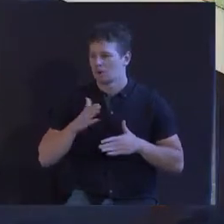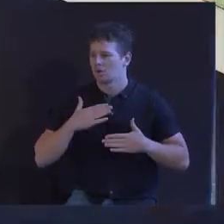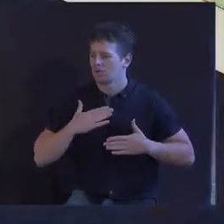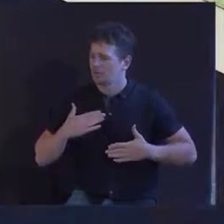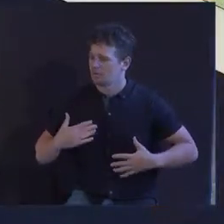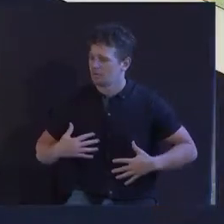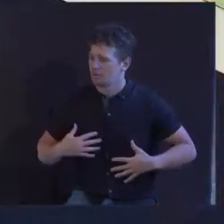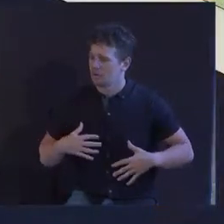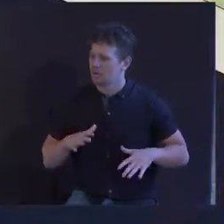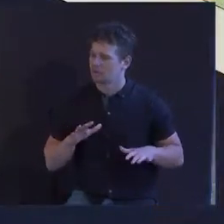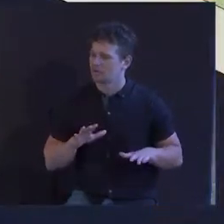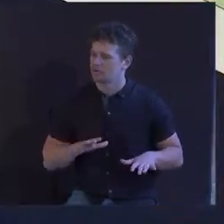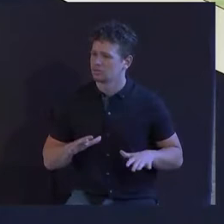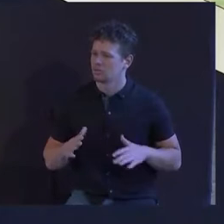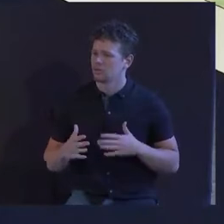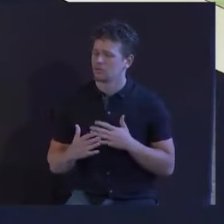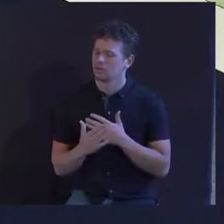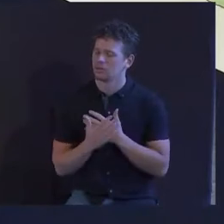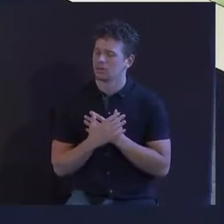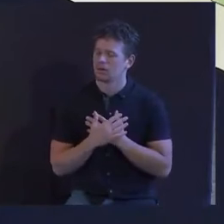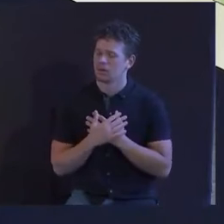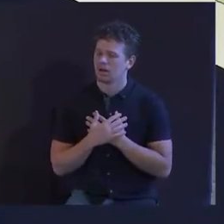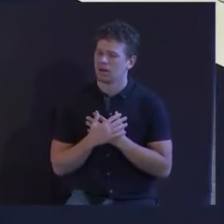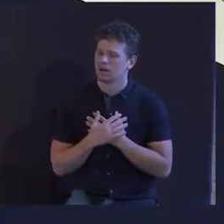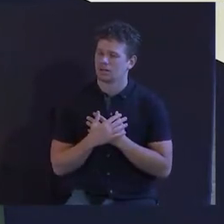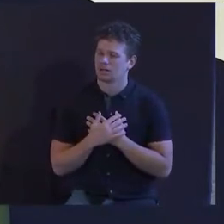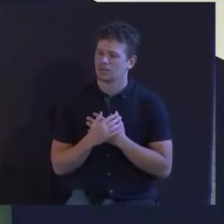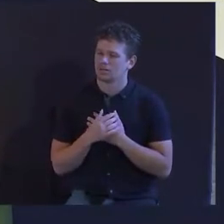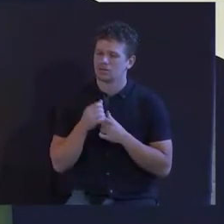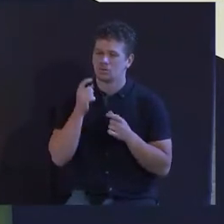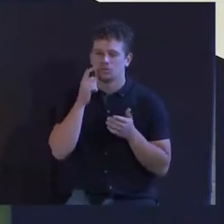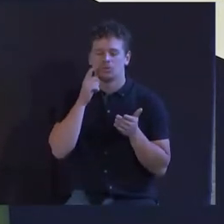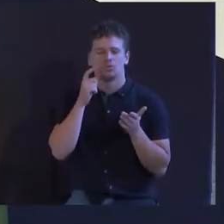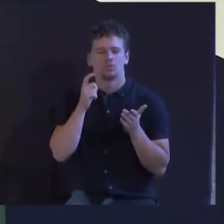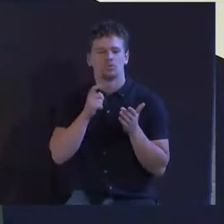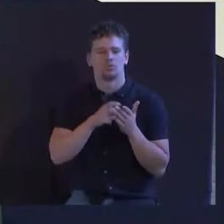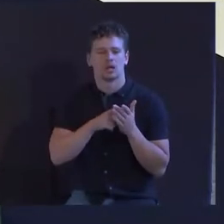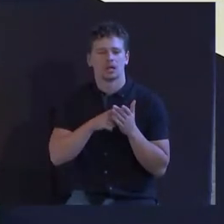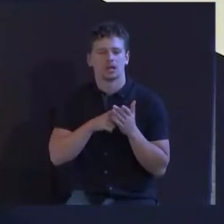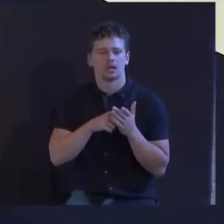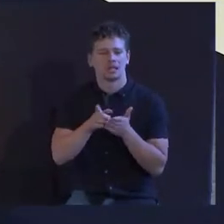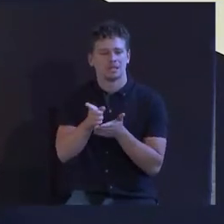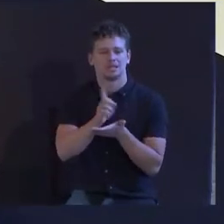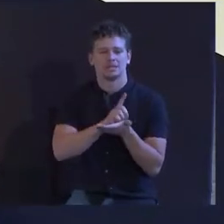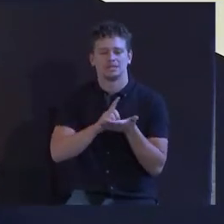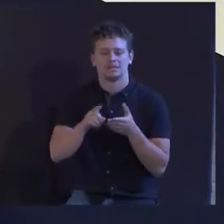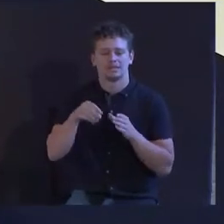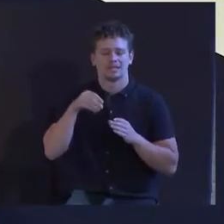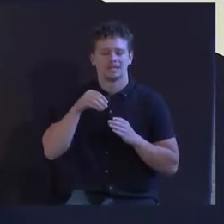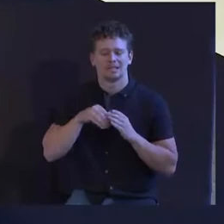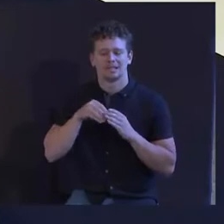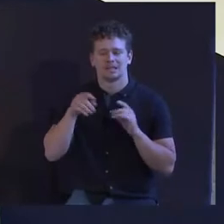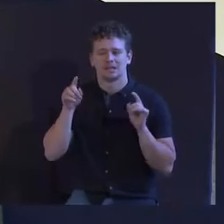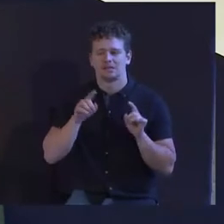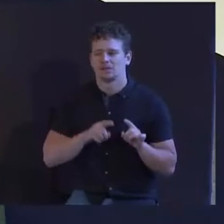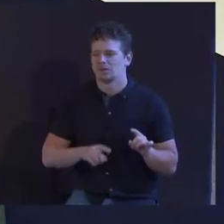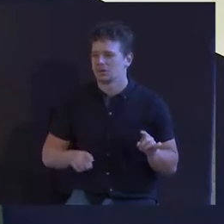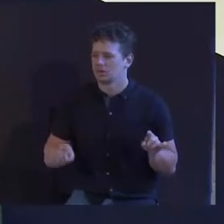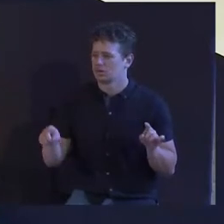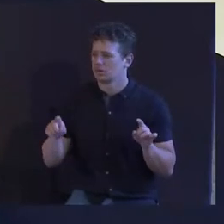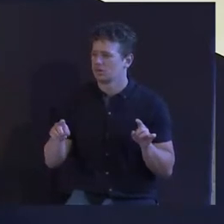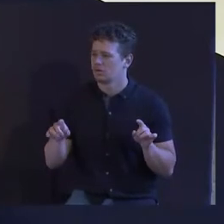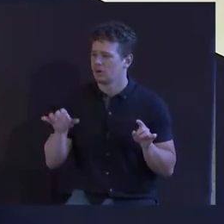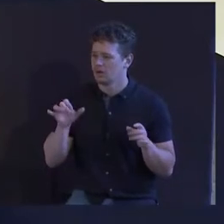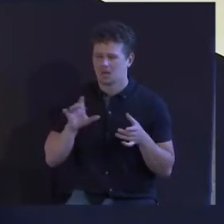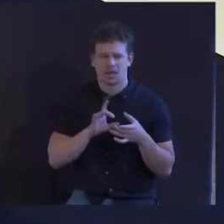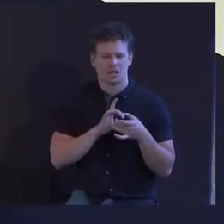Feeling that divinity that you are and the divinity that connects us all, that in